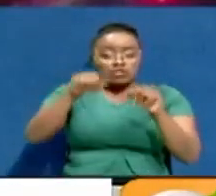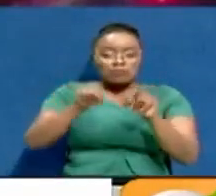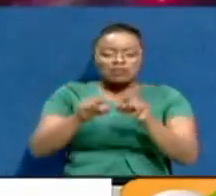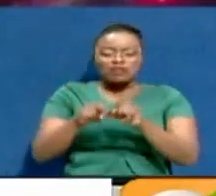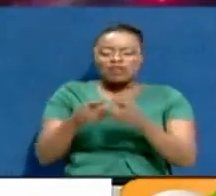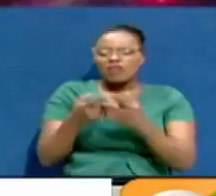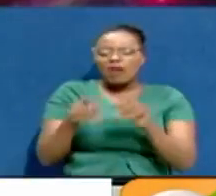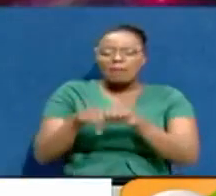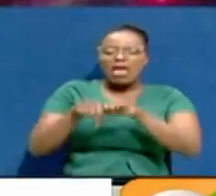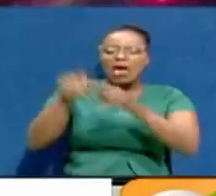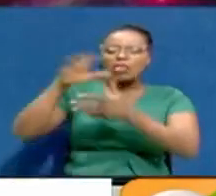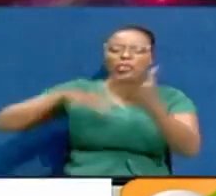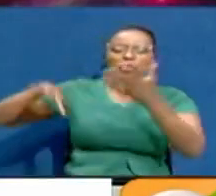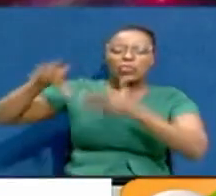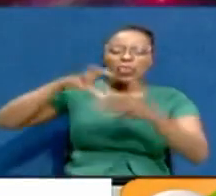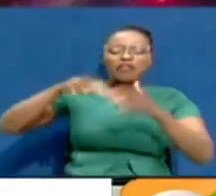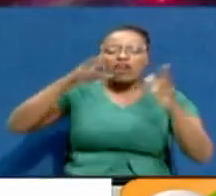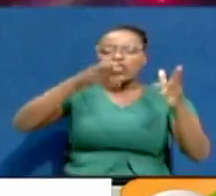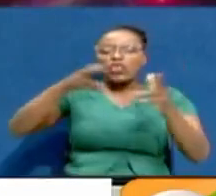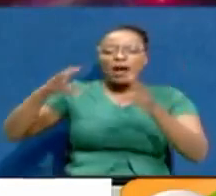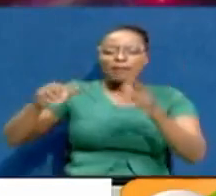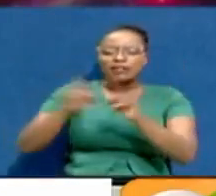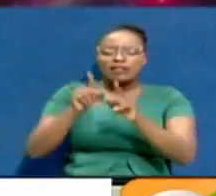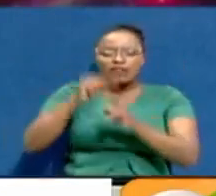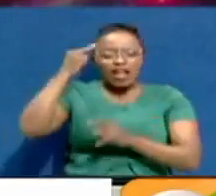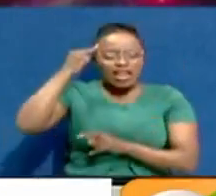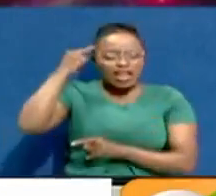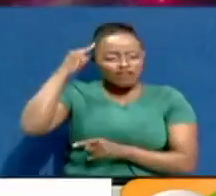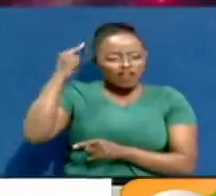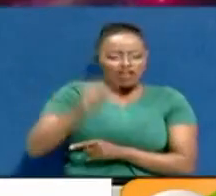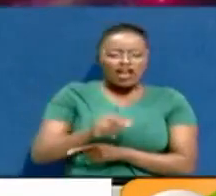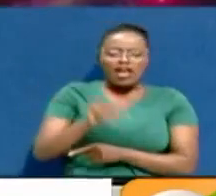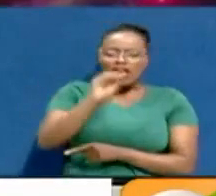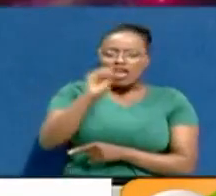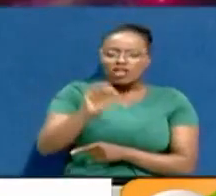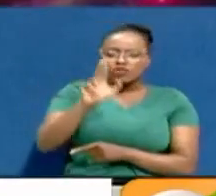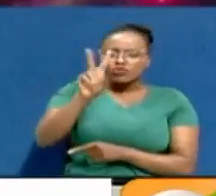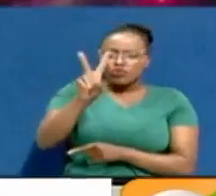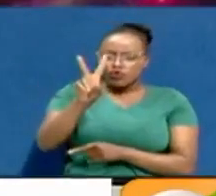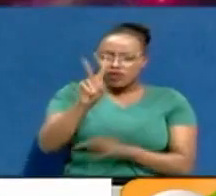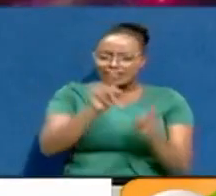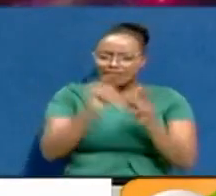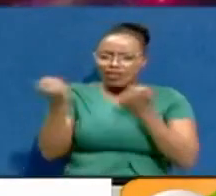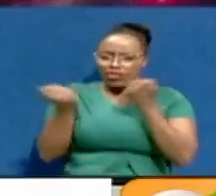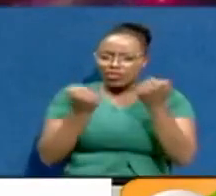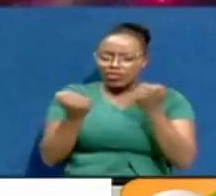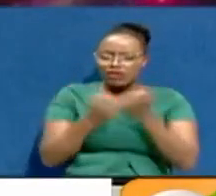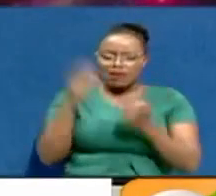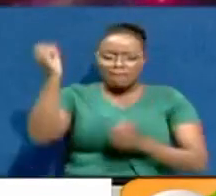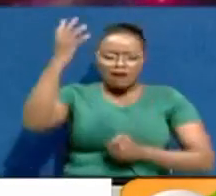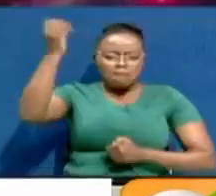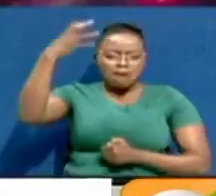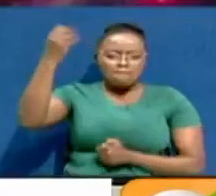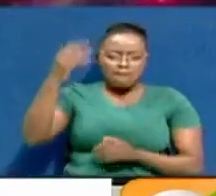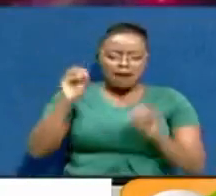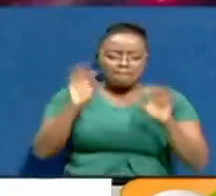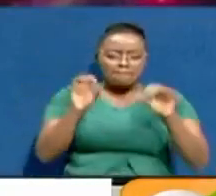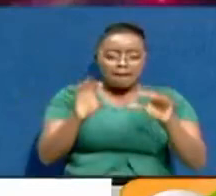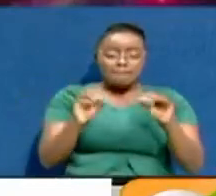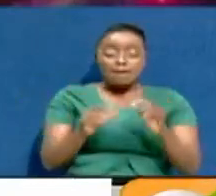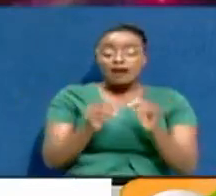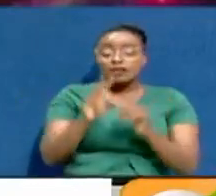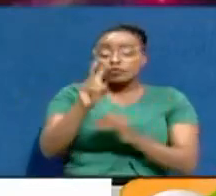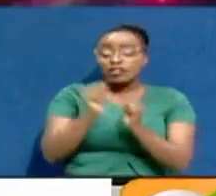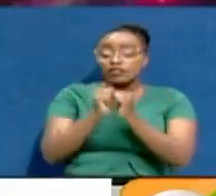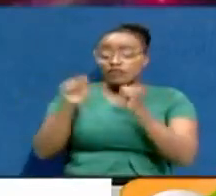rudely accosted by random, normally dark-colored SUVs with blaring sirens and strobe lights. Now, back in